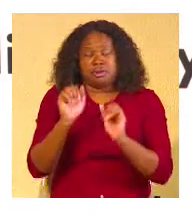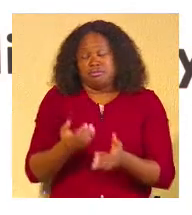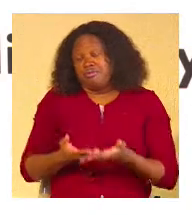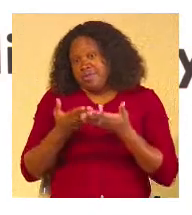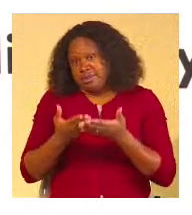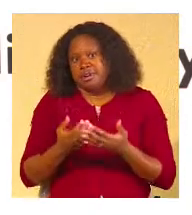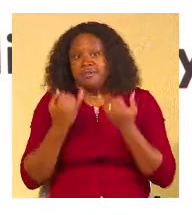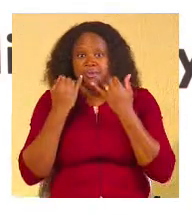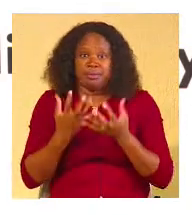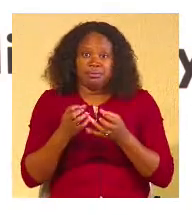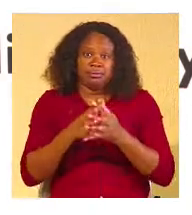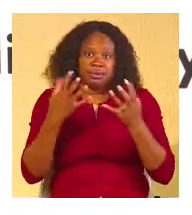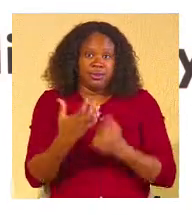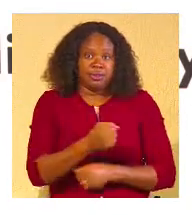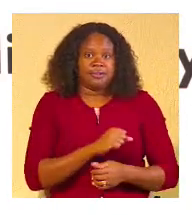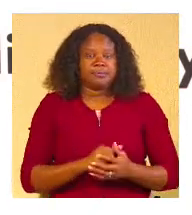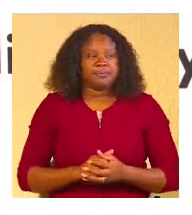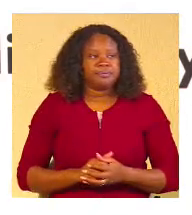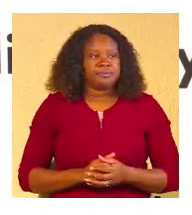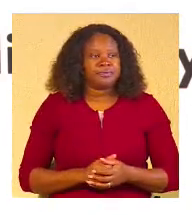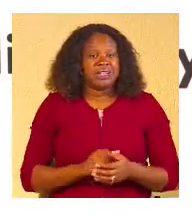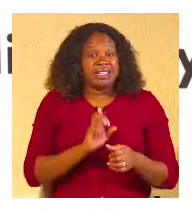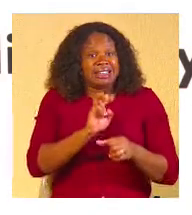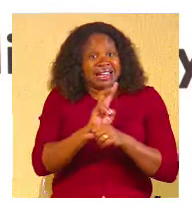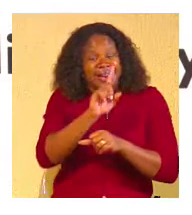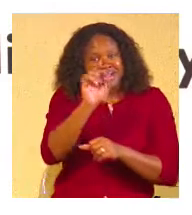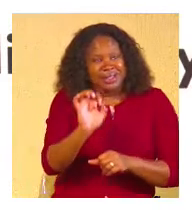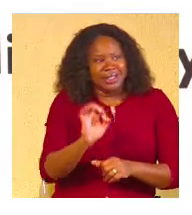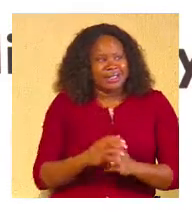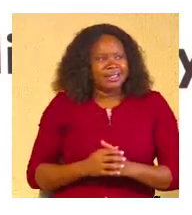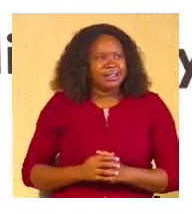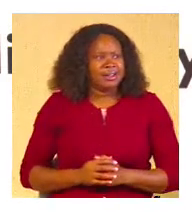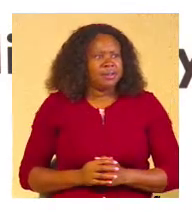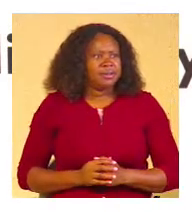assist. But then coming also to Mervin's second question, I'm not so